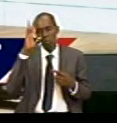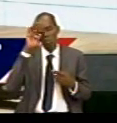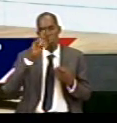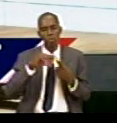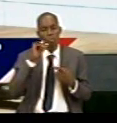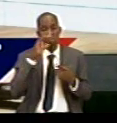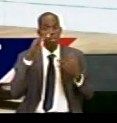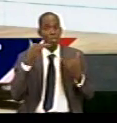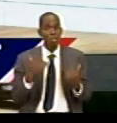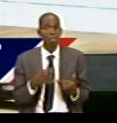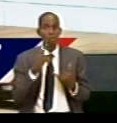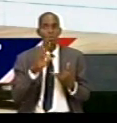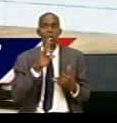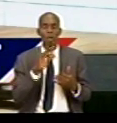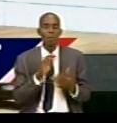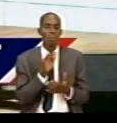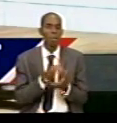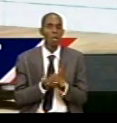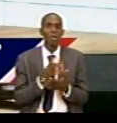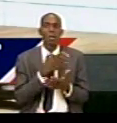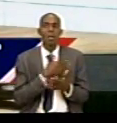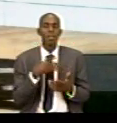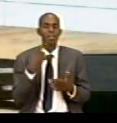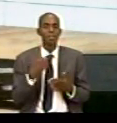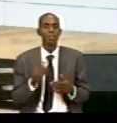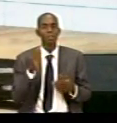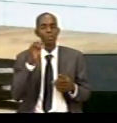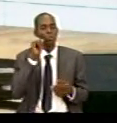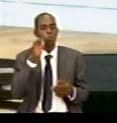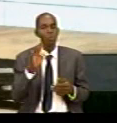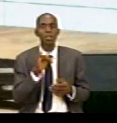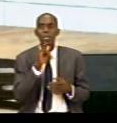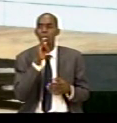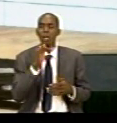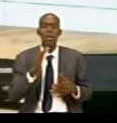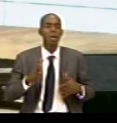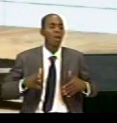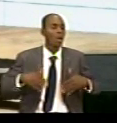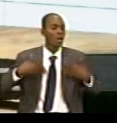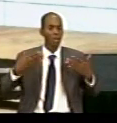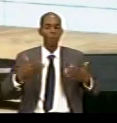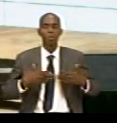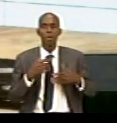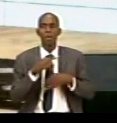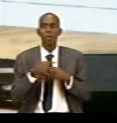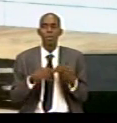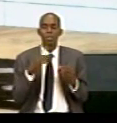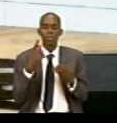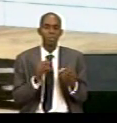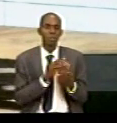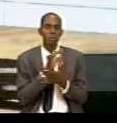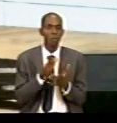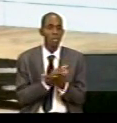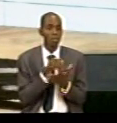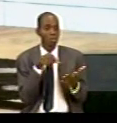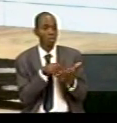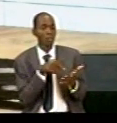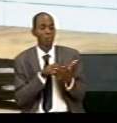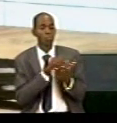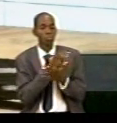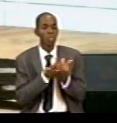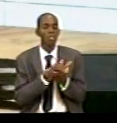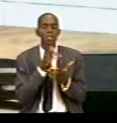married and the lady is excited about the marriage. This is the best thing that